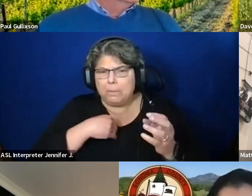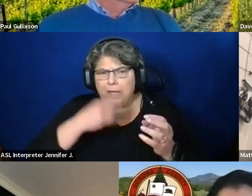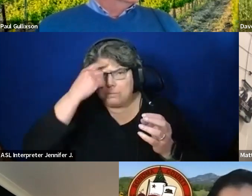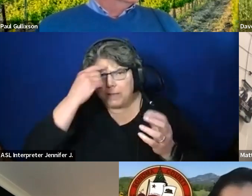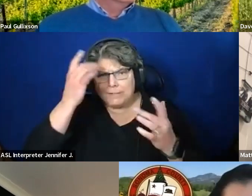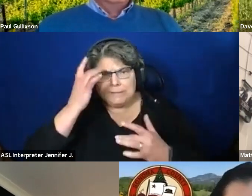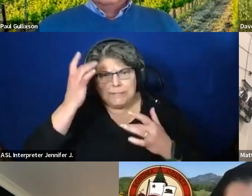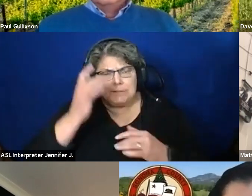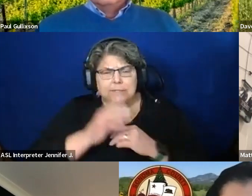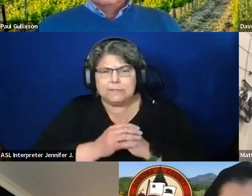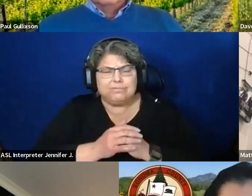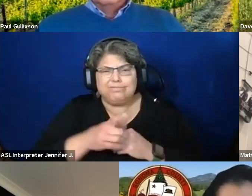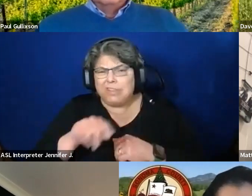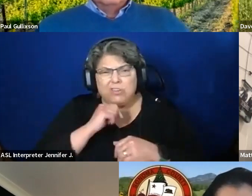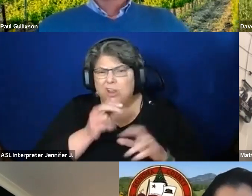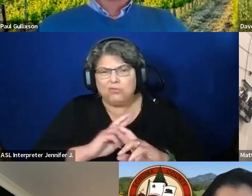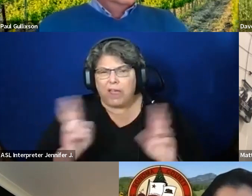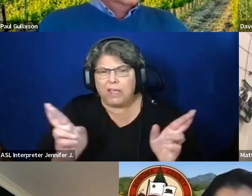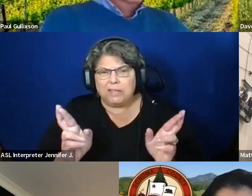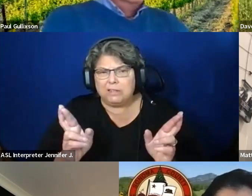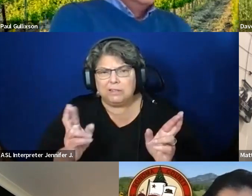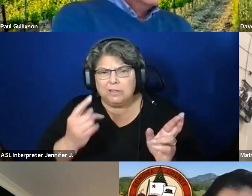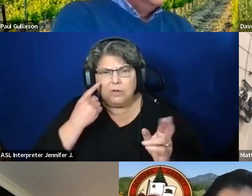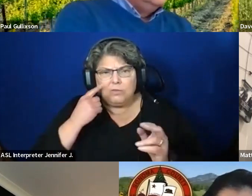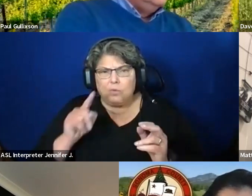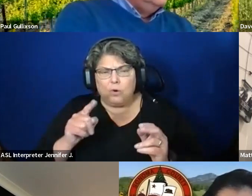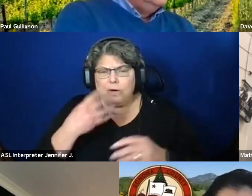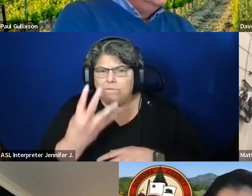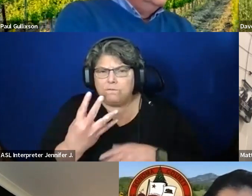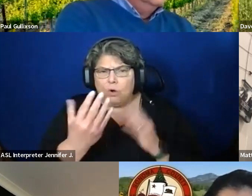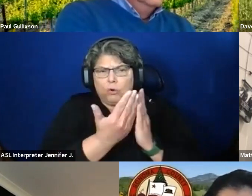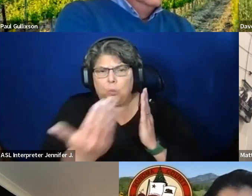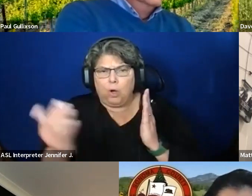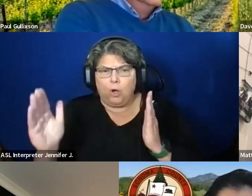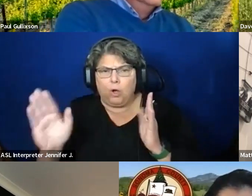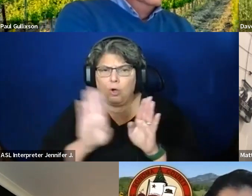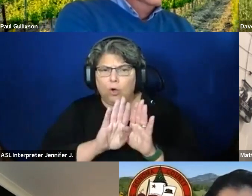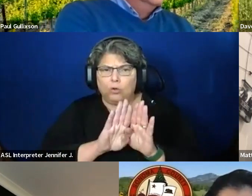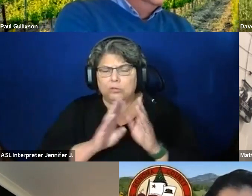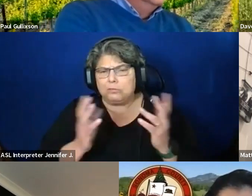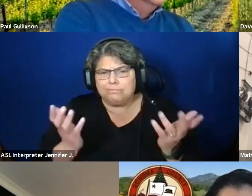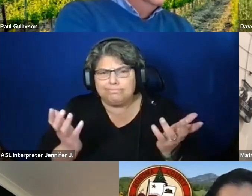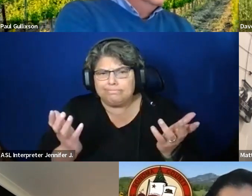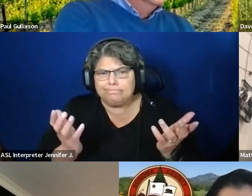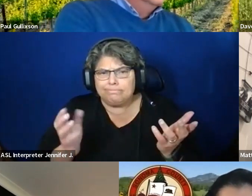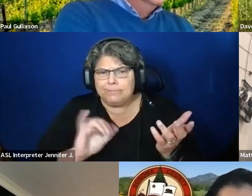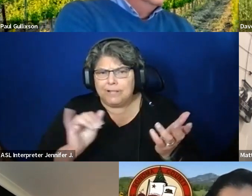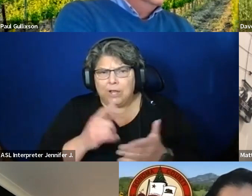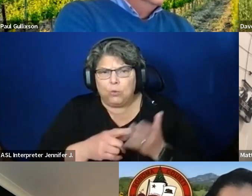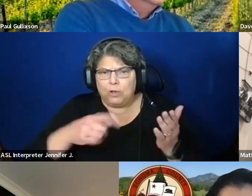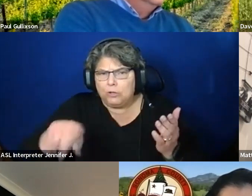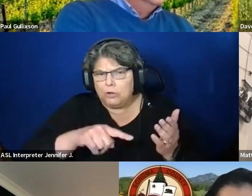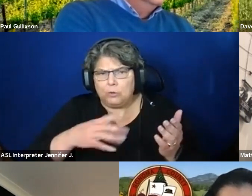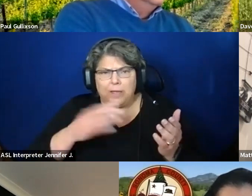illness who are not ready for four walls, such as what you and I